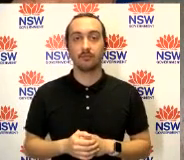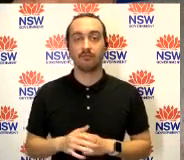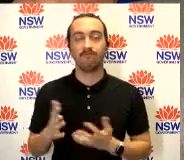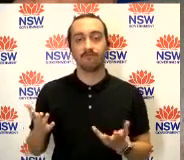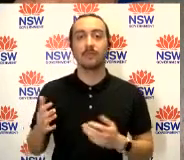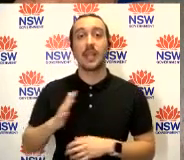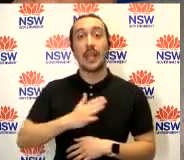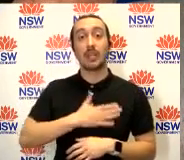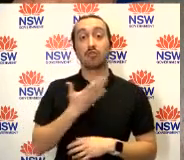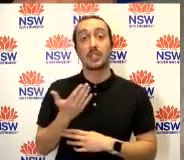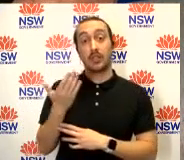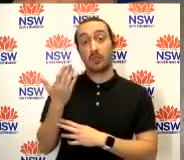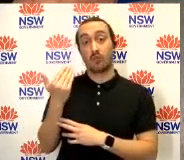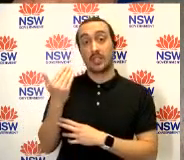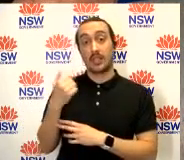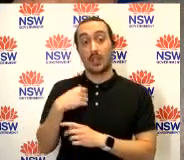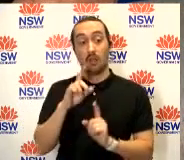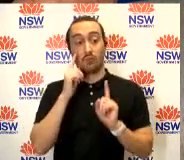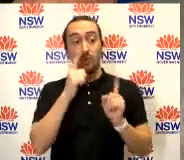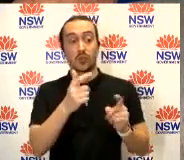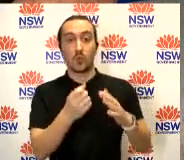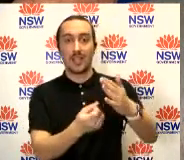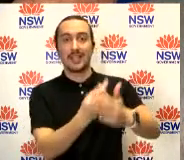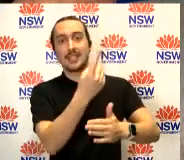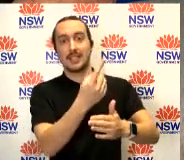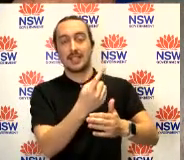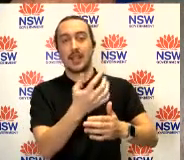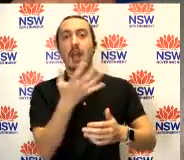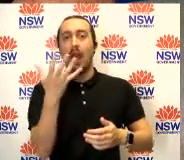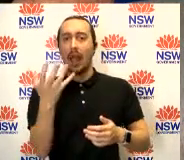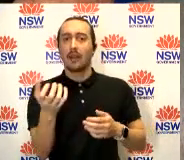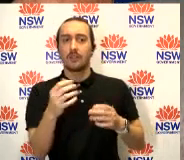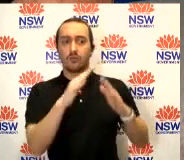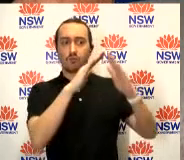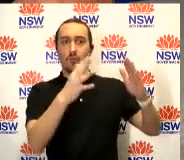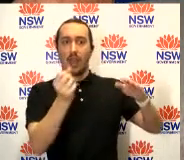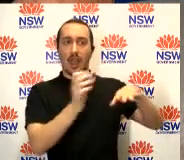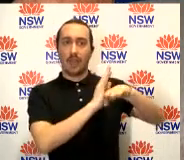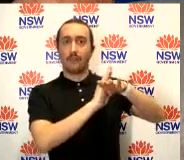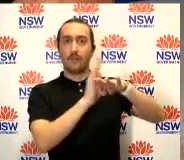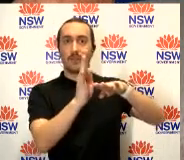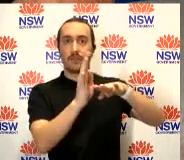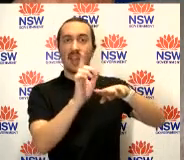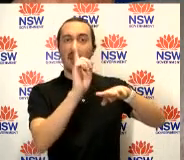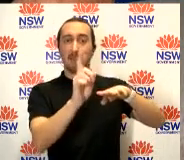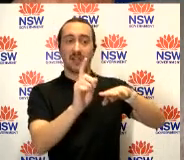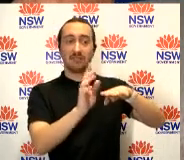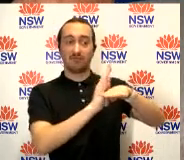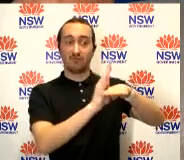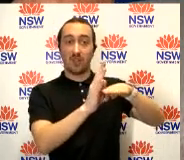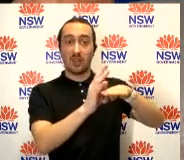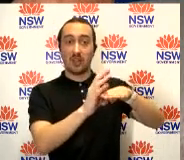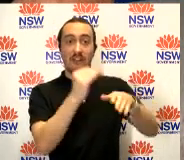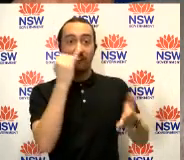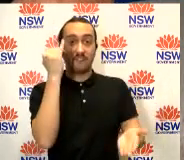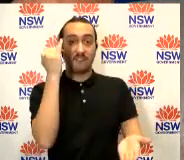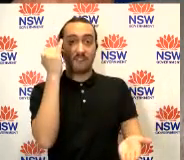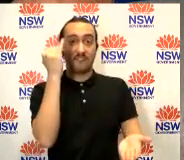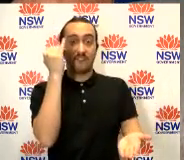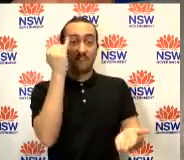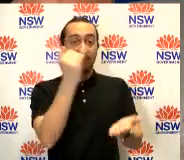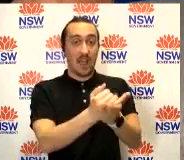recently attended an incident where guardrails were installed, and it wasn't the guardrails that failed, it was actually where